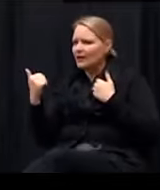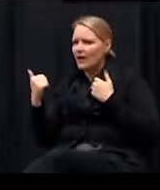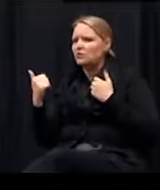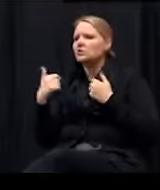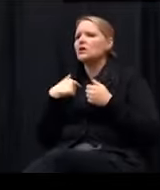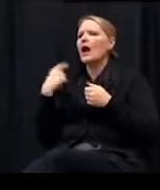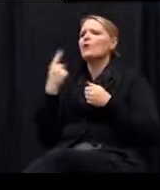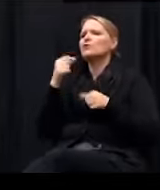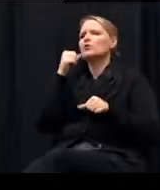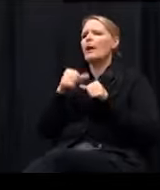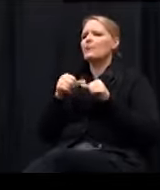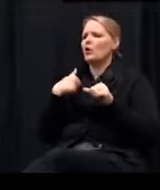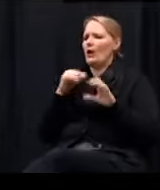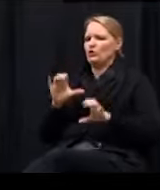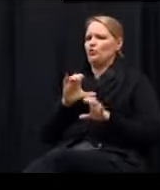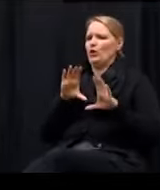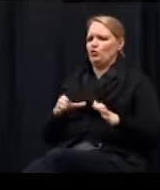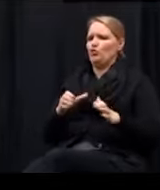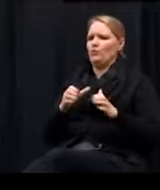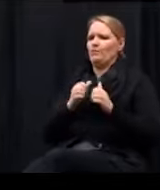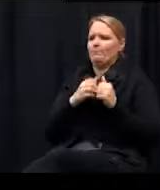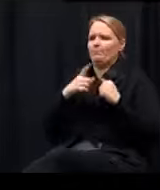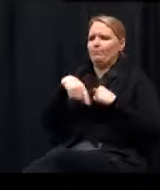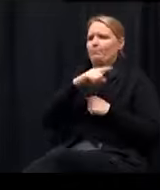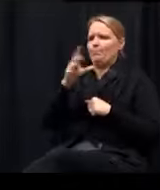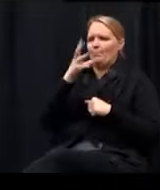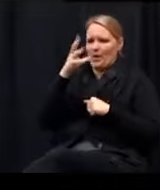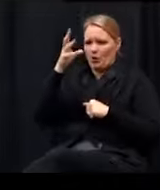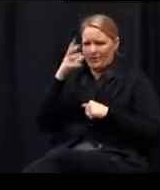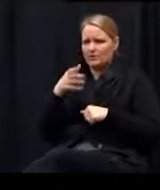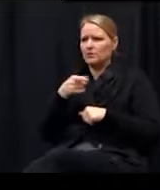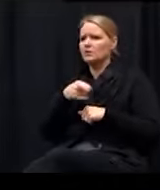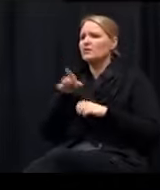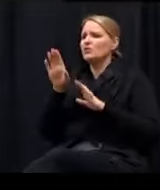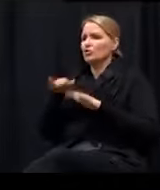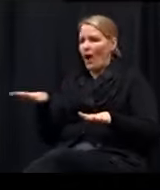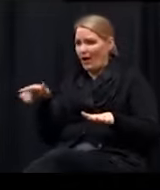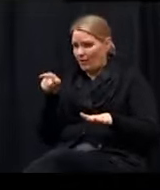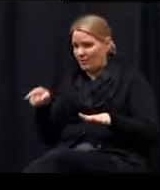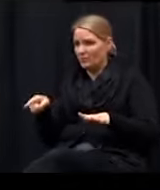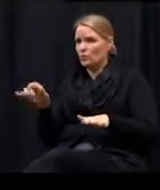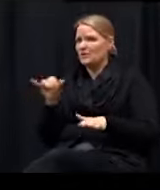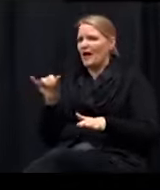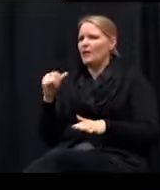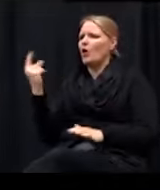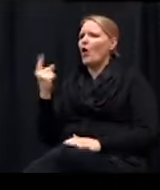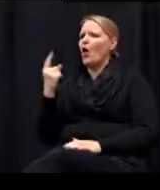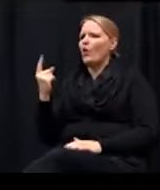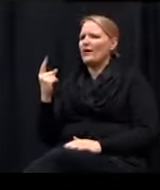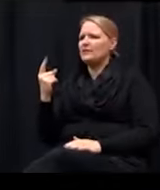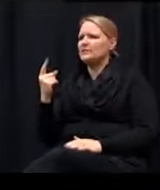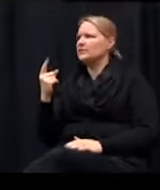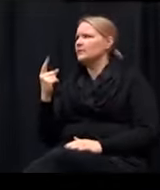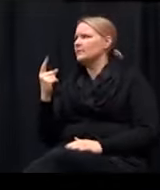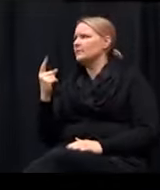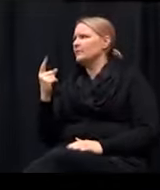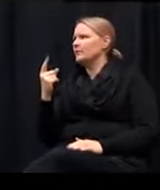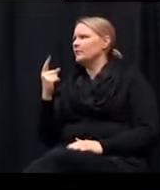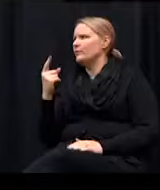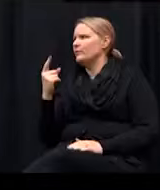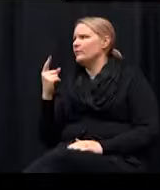I was doing a group with the parents, and this child was like always right on the table. And it was it was